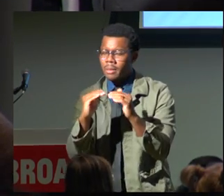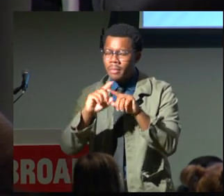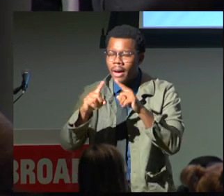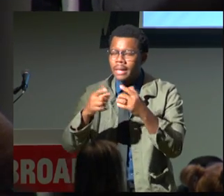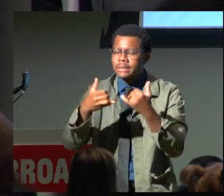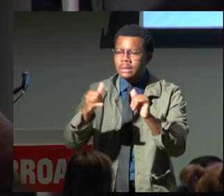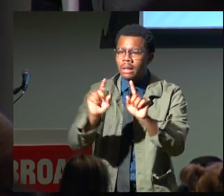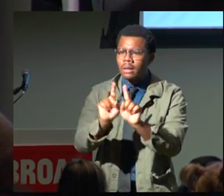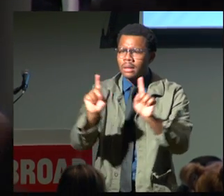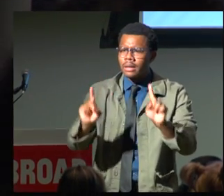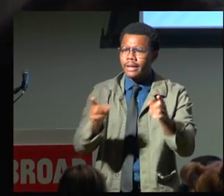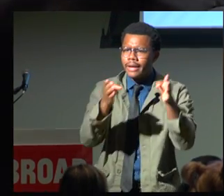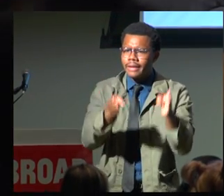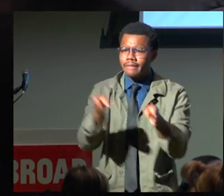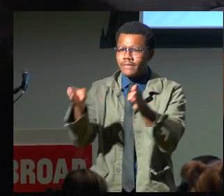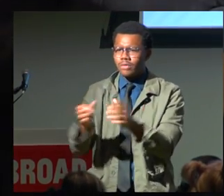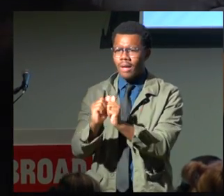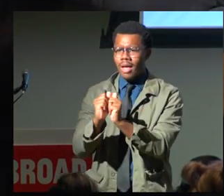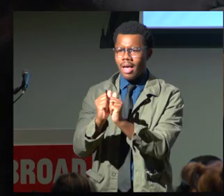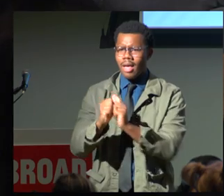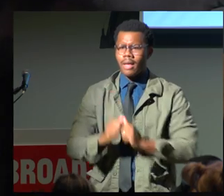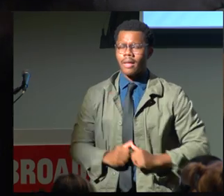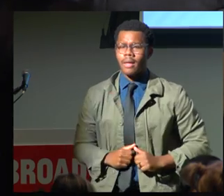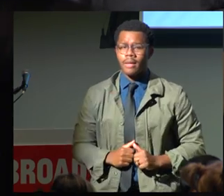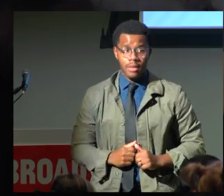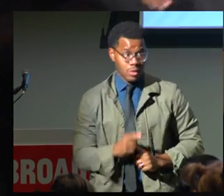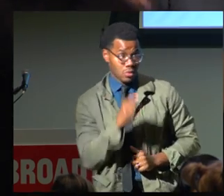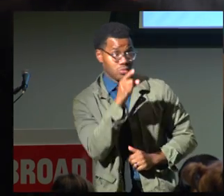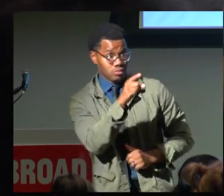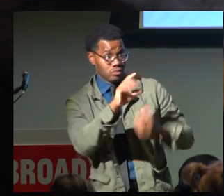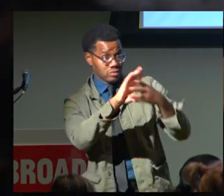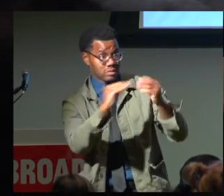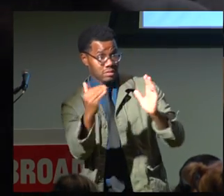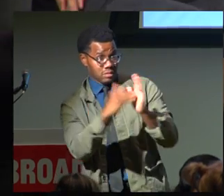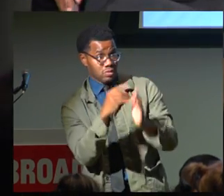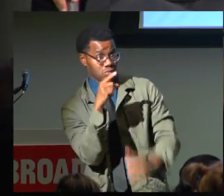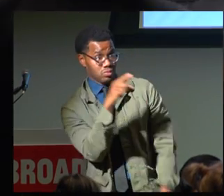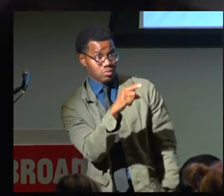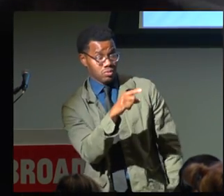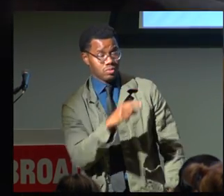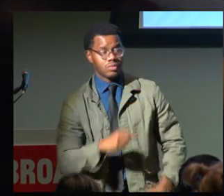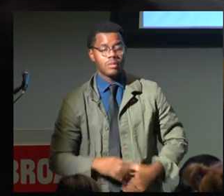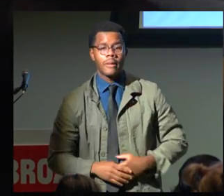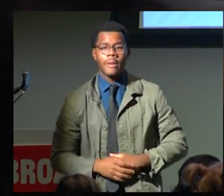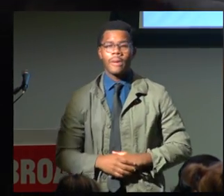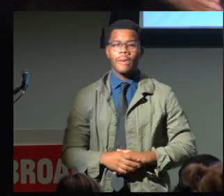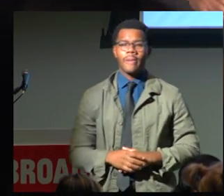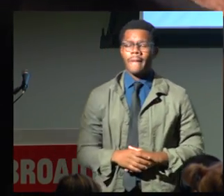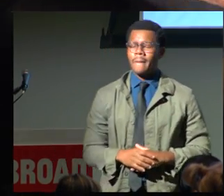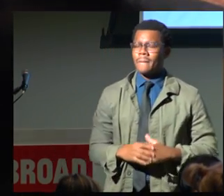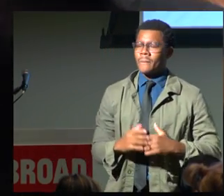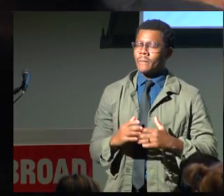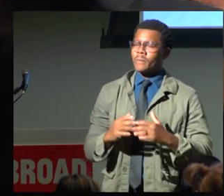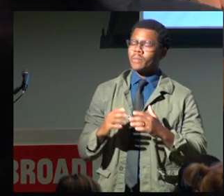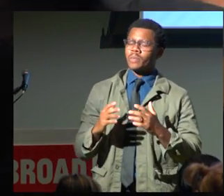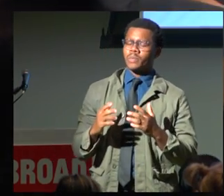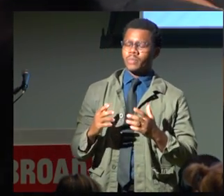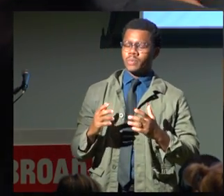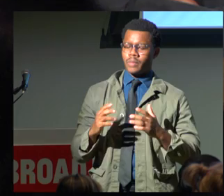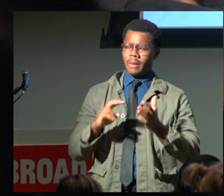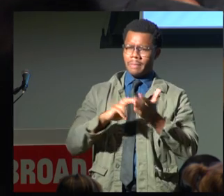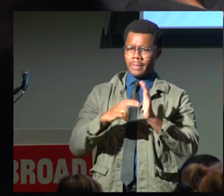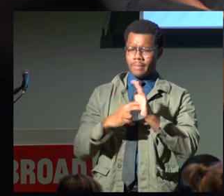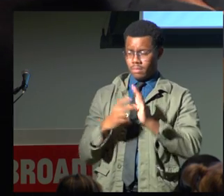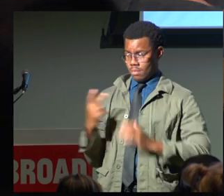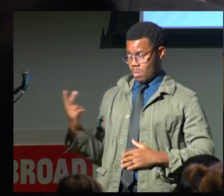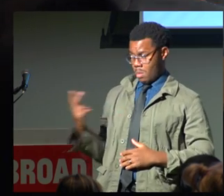Jeez. Can you repeat that question? You repeat that question. Well, I think, you know, how is it that we're able to